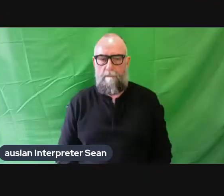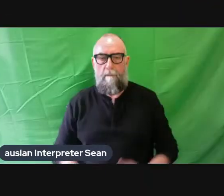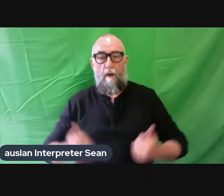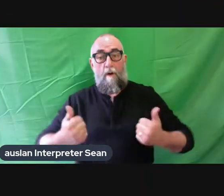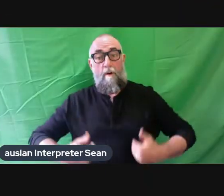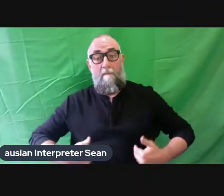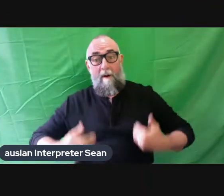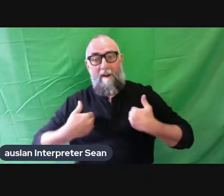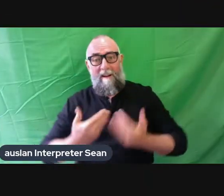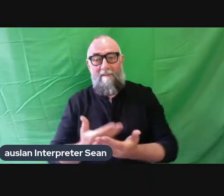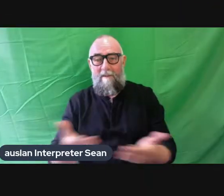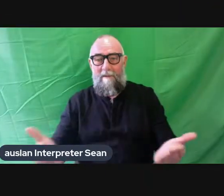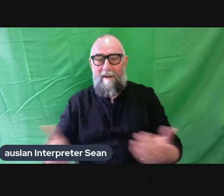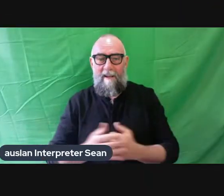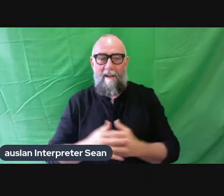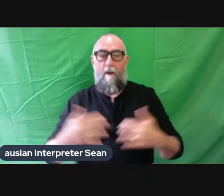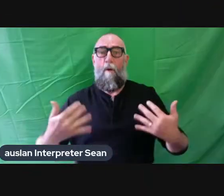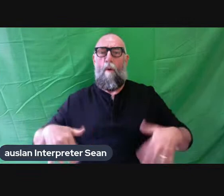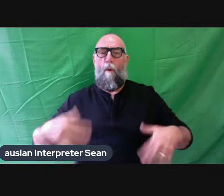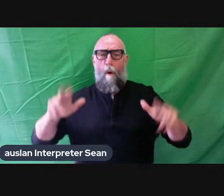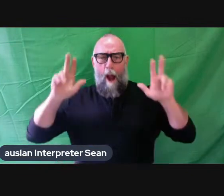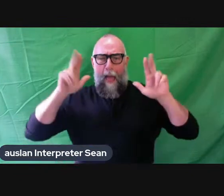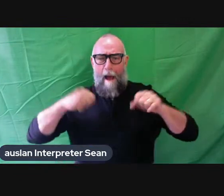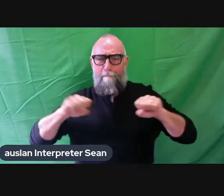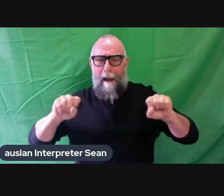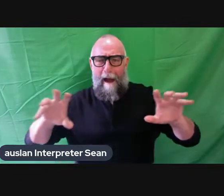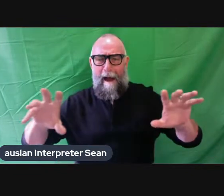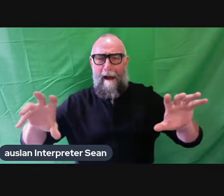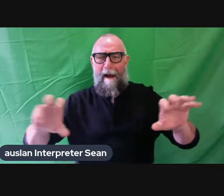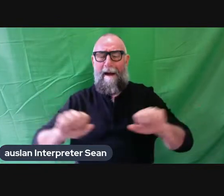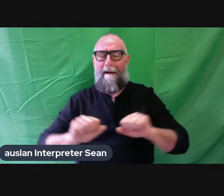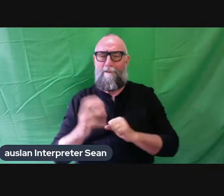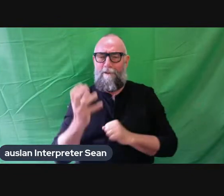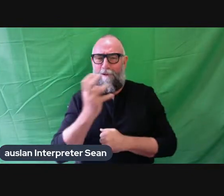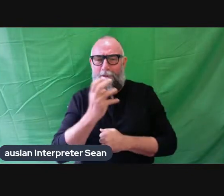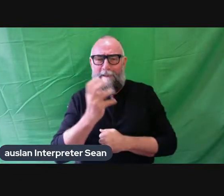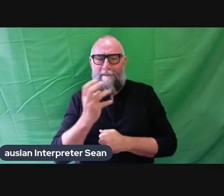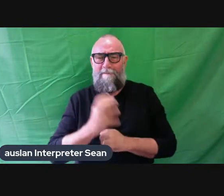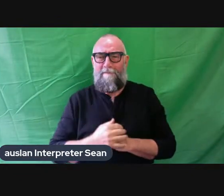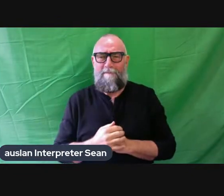Good morning, everybody. Oh, that's very loud, isn't it? Sorry about that.